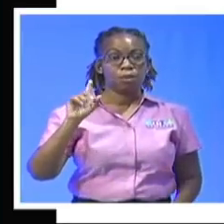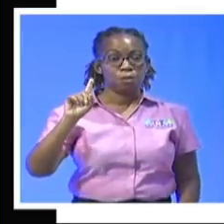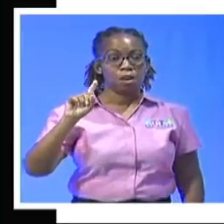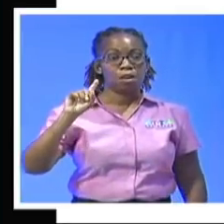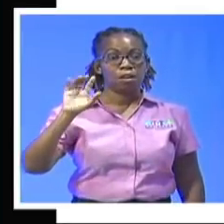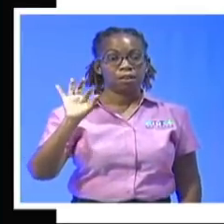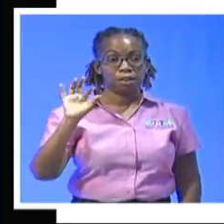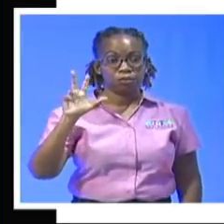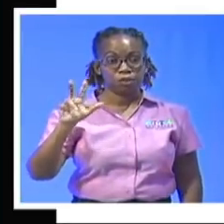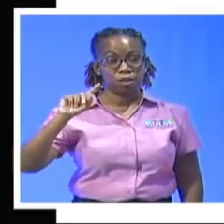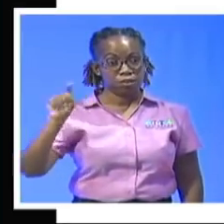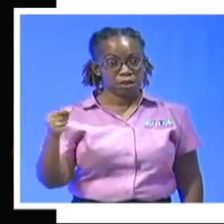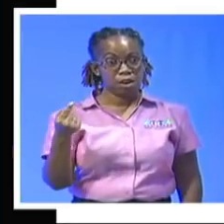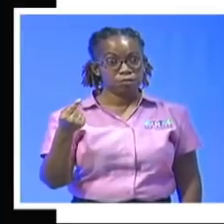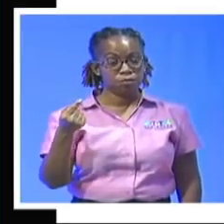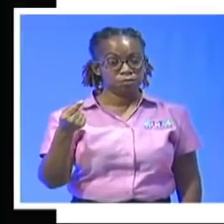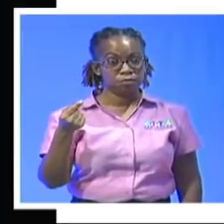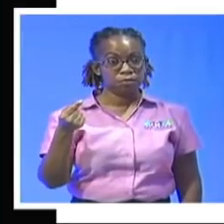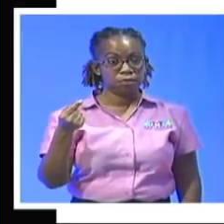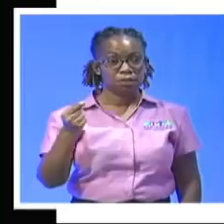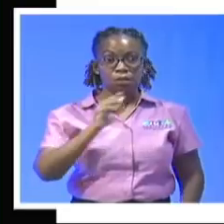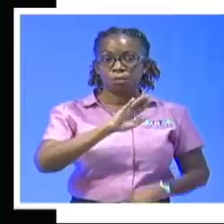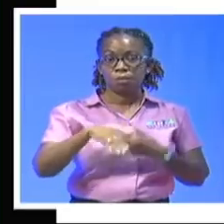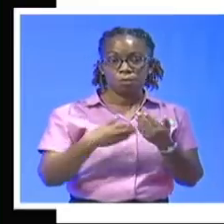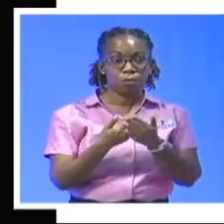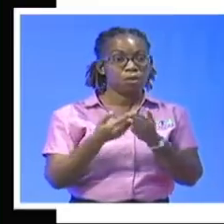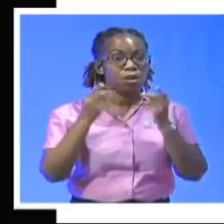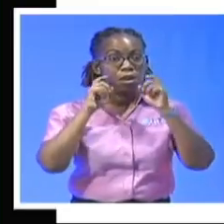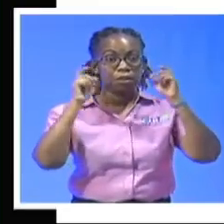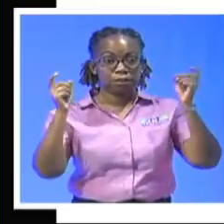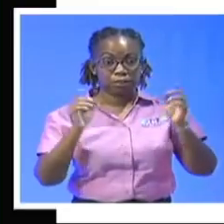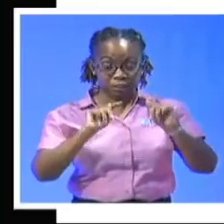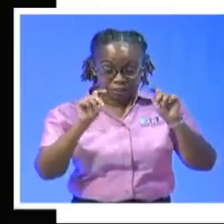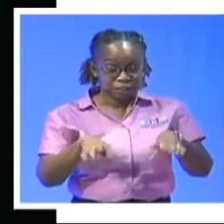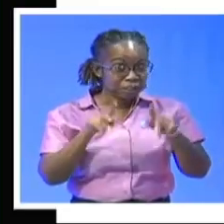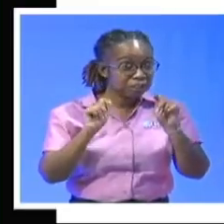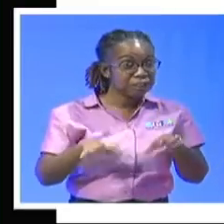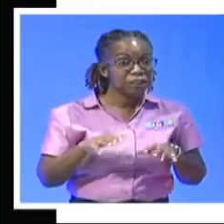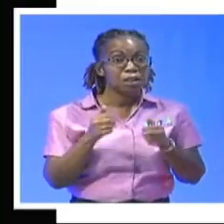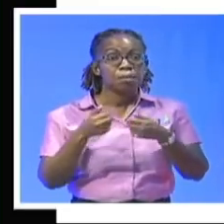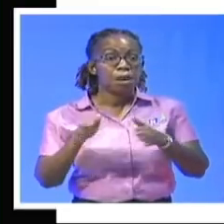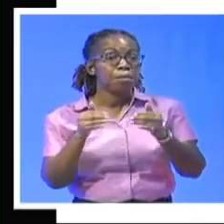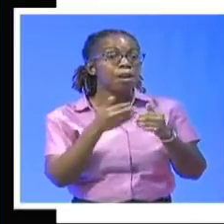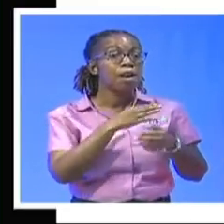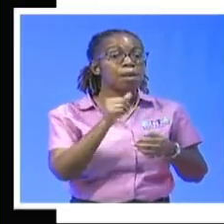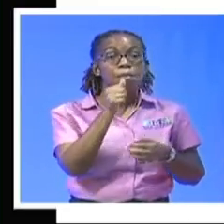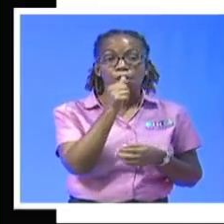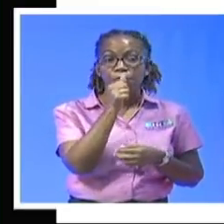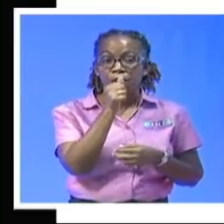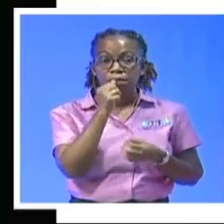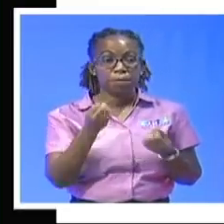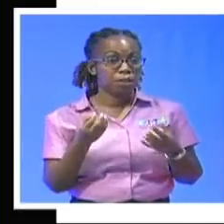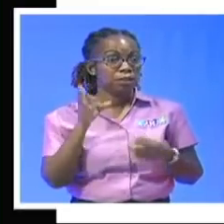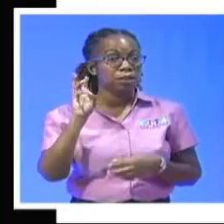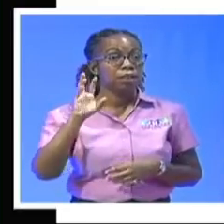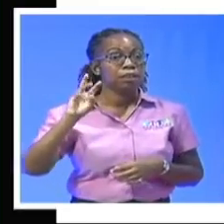193,000 total tests at both public and private facilities. Of those, we have